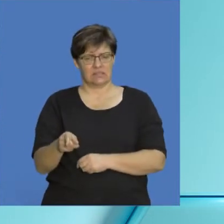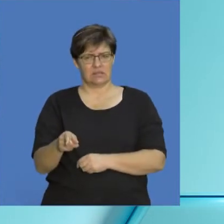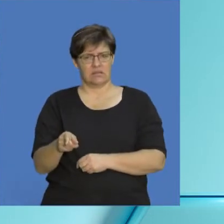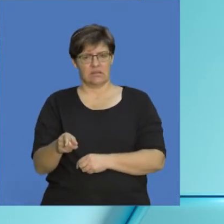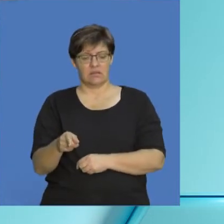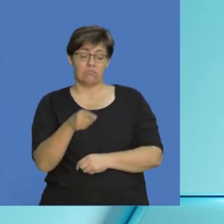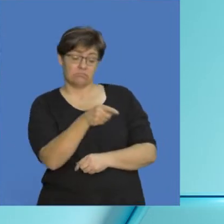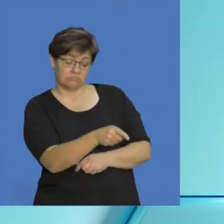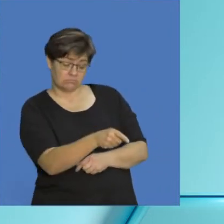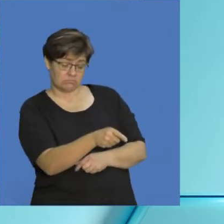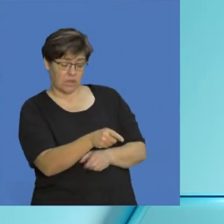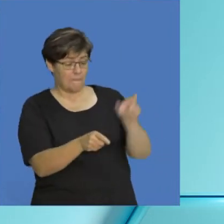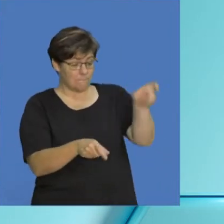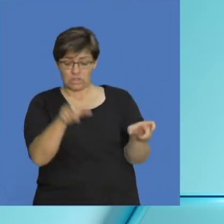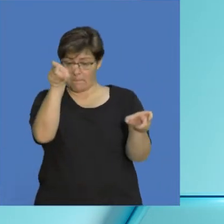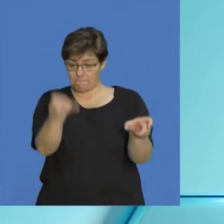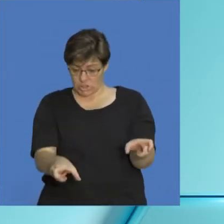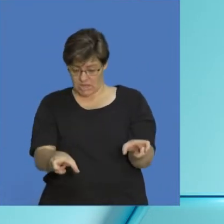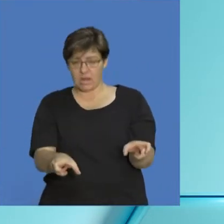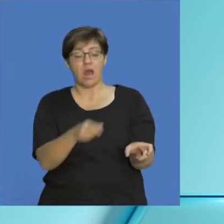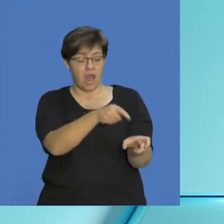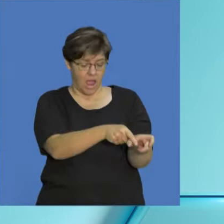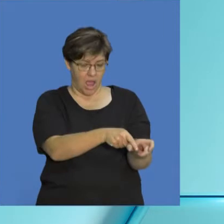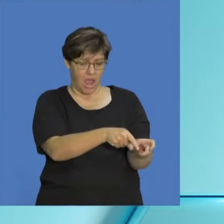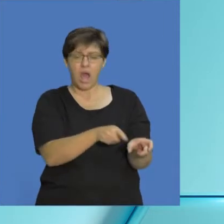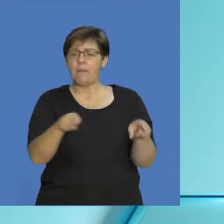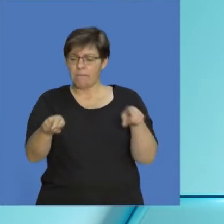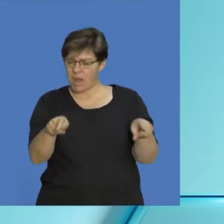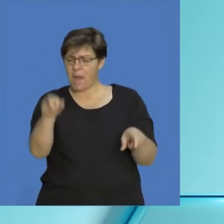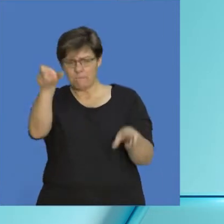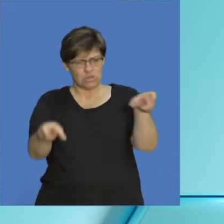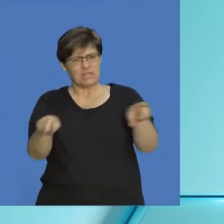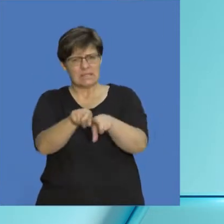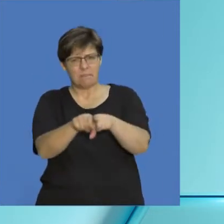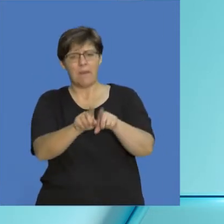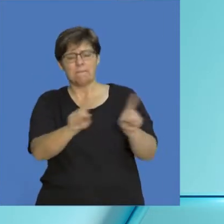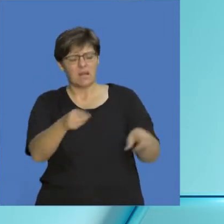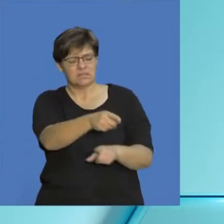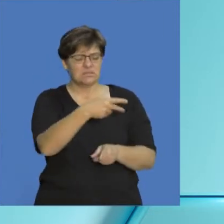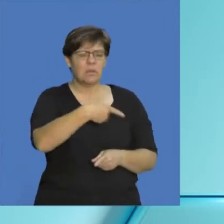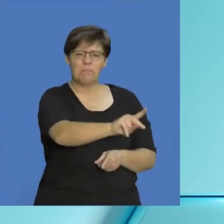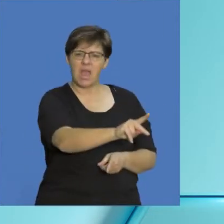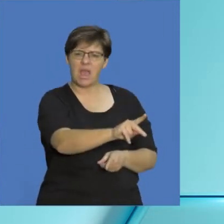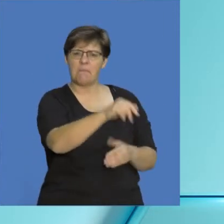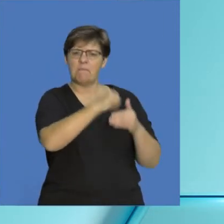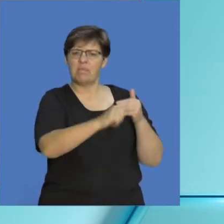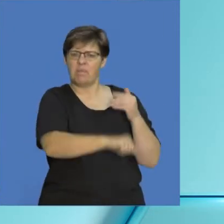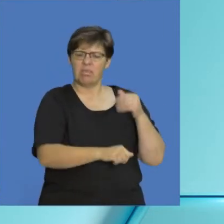SIPO a different premium and Bongani a different one? By collecting